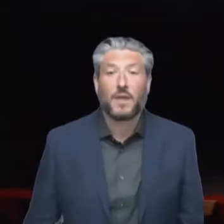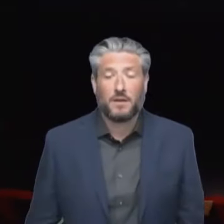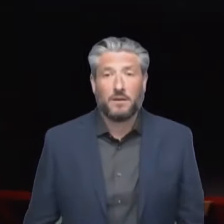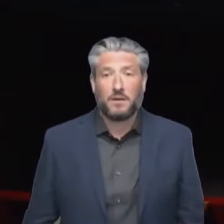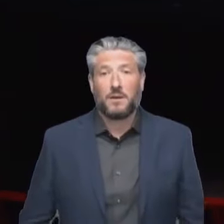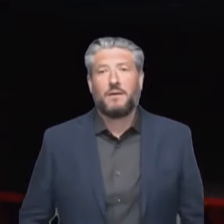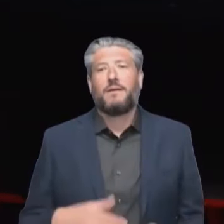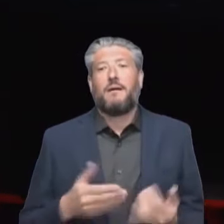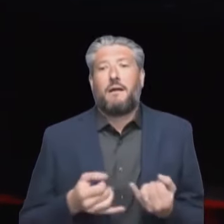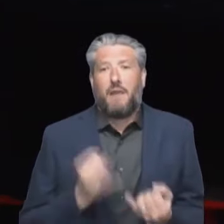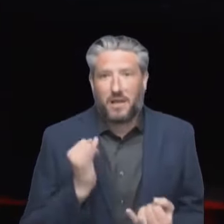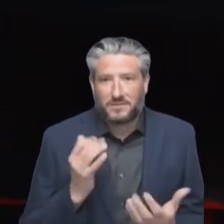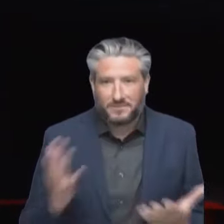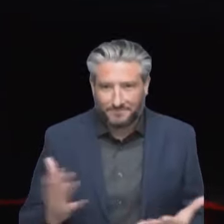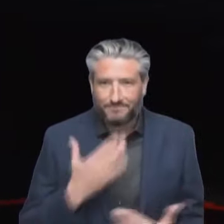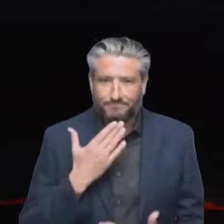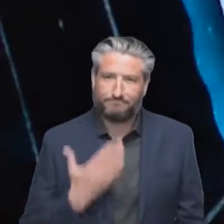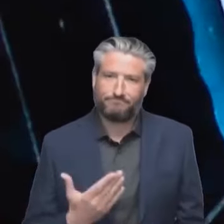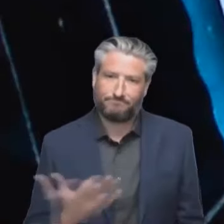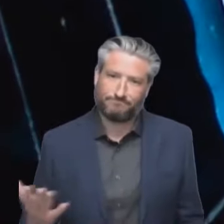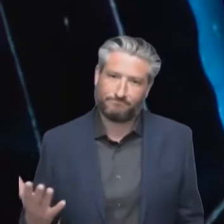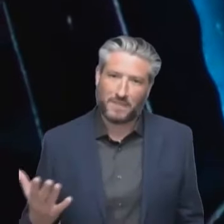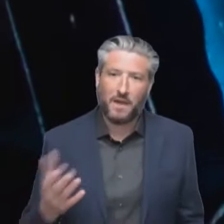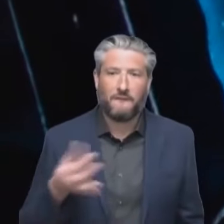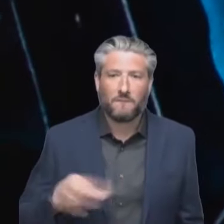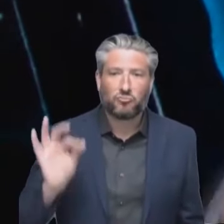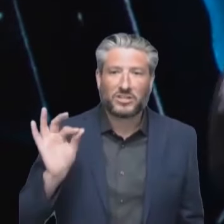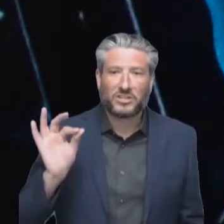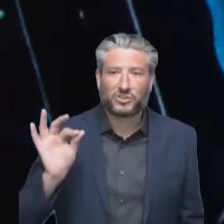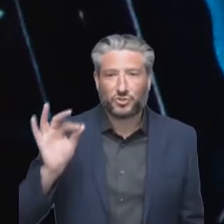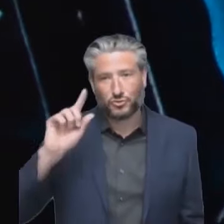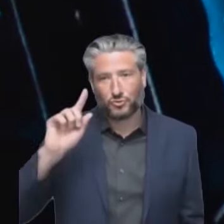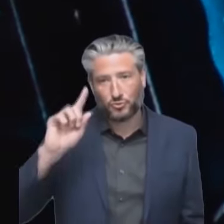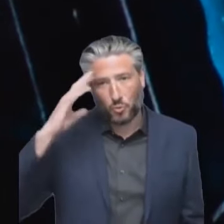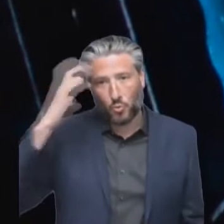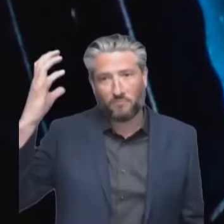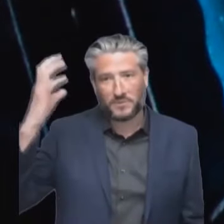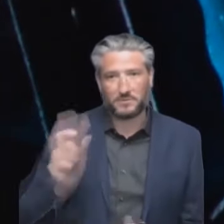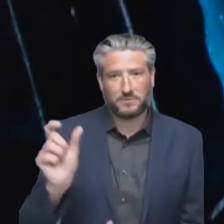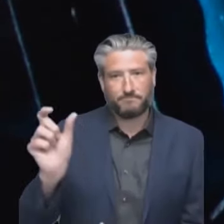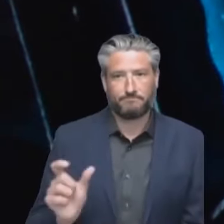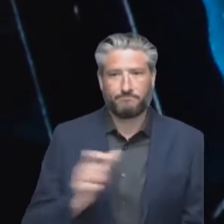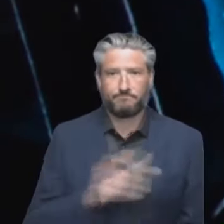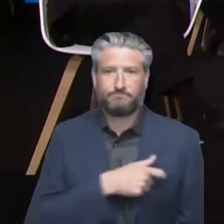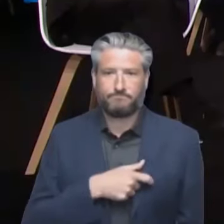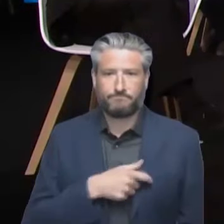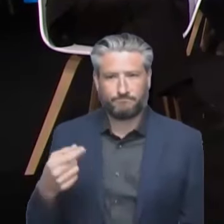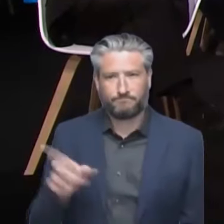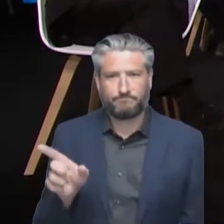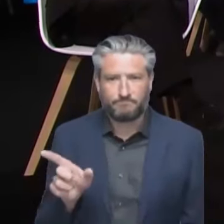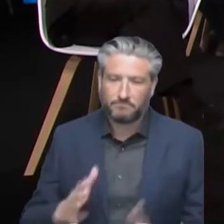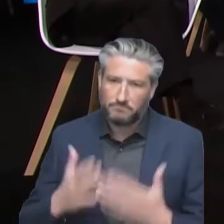the French state for the quality of their attention and their active and effective participation, as well as to the